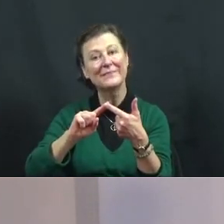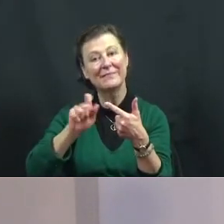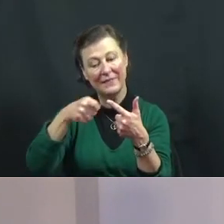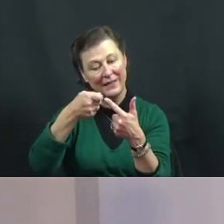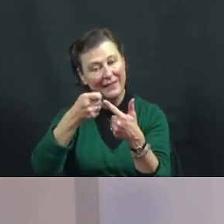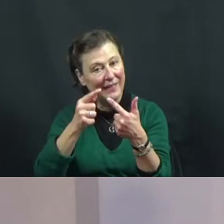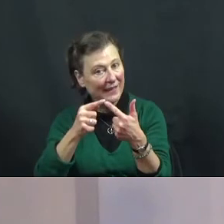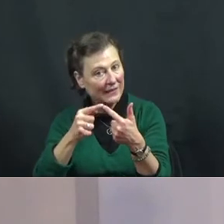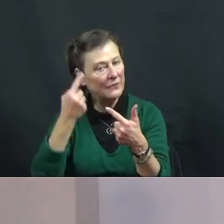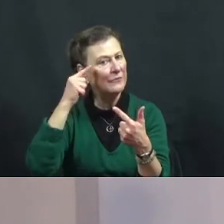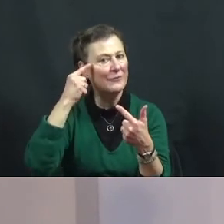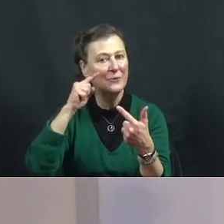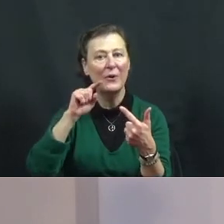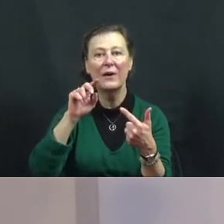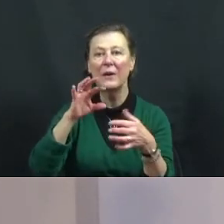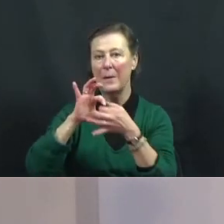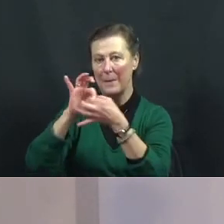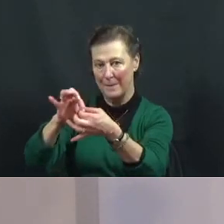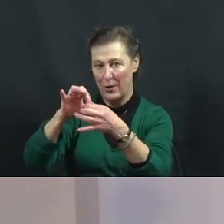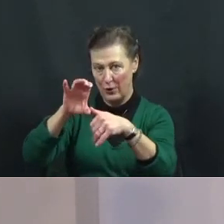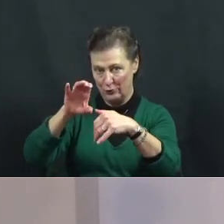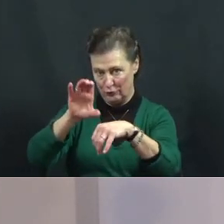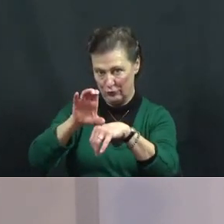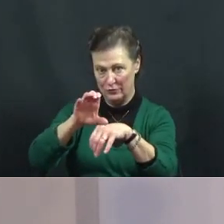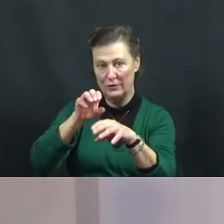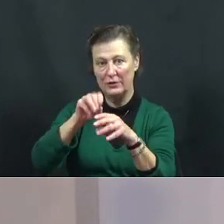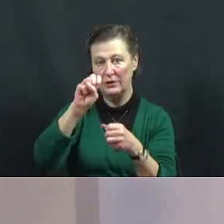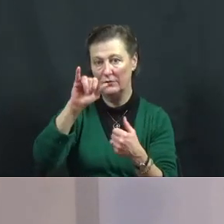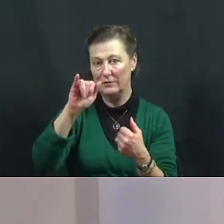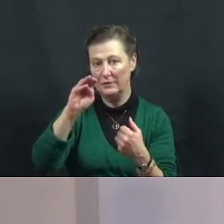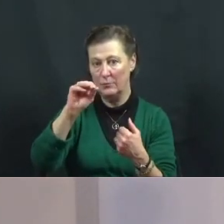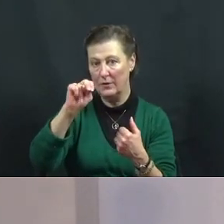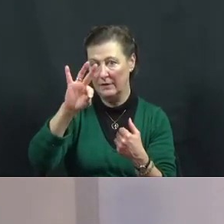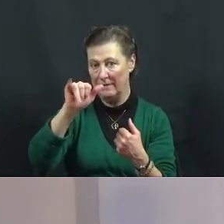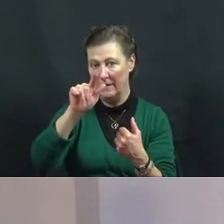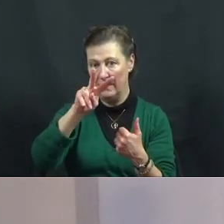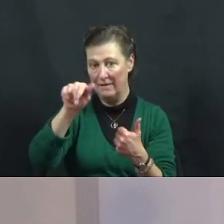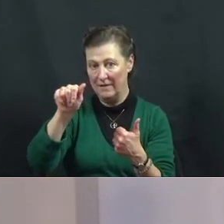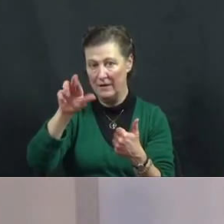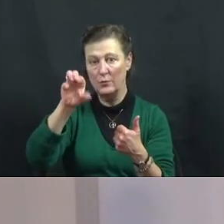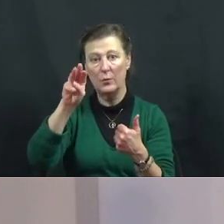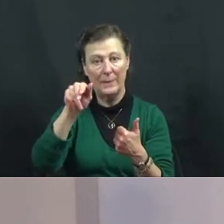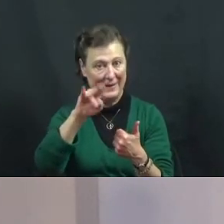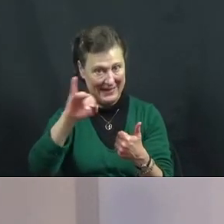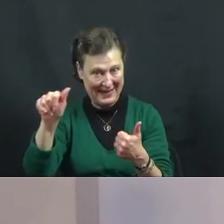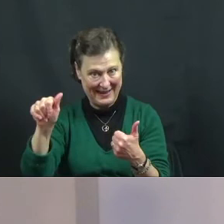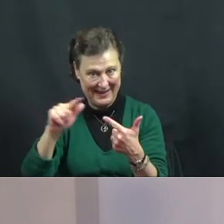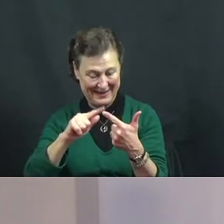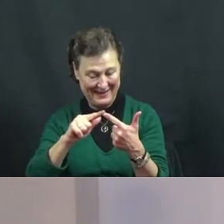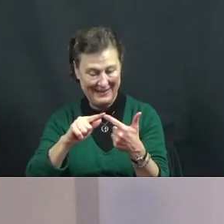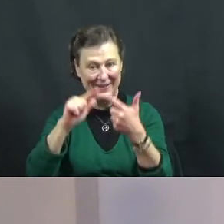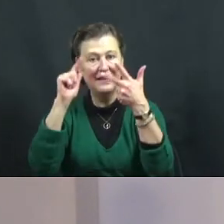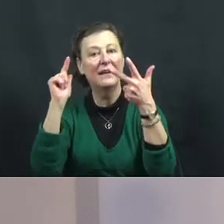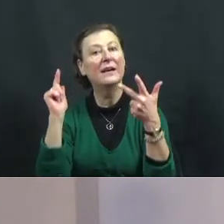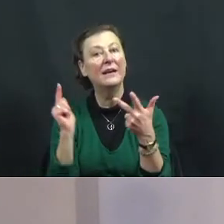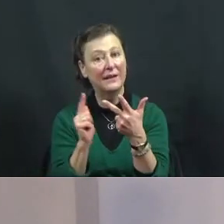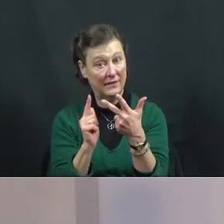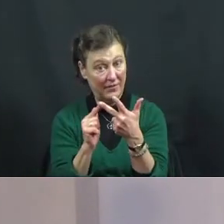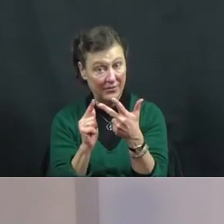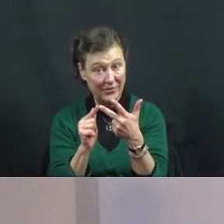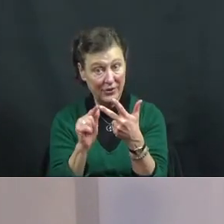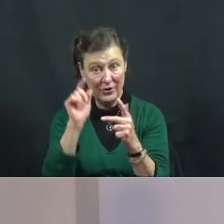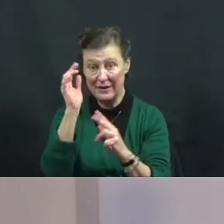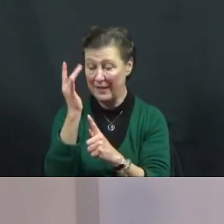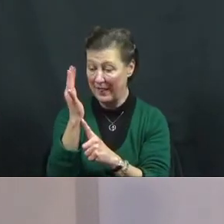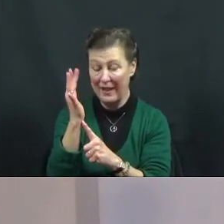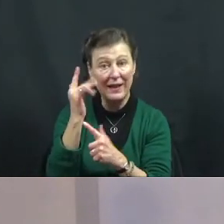second chalice for our partner church in Siemanfalva, Transylvania, Romania. And we light our